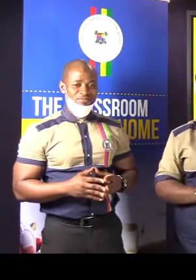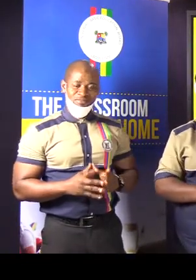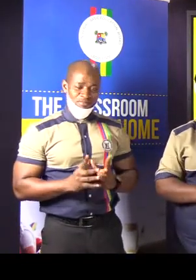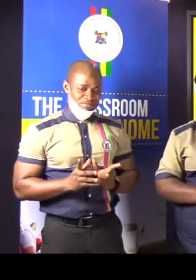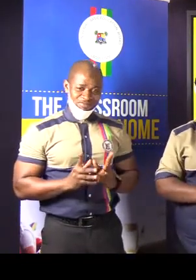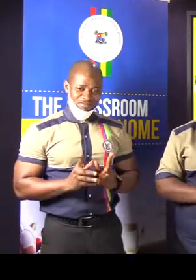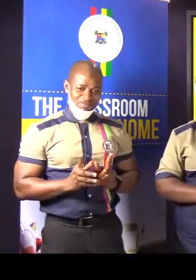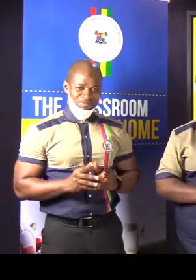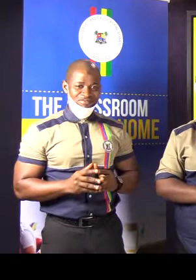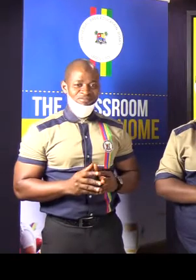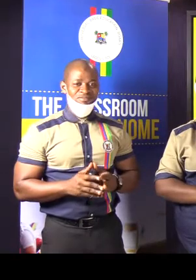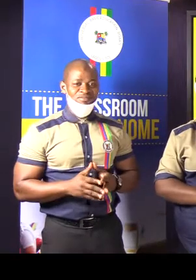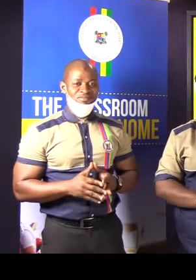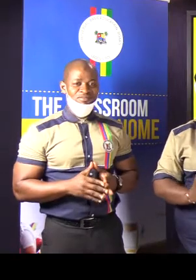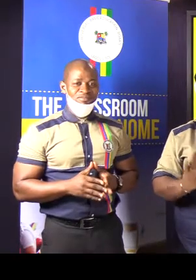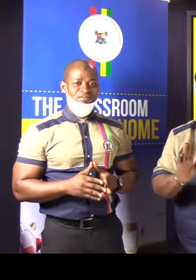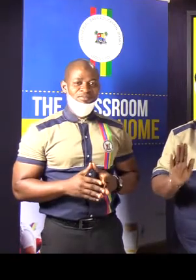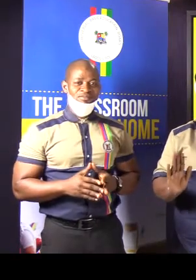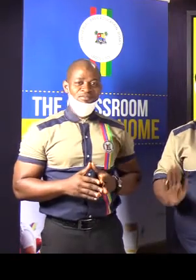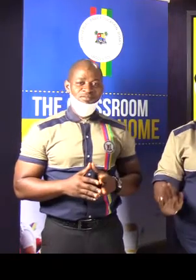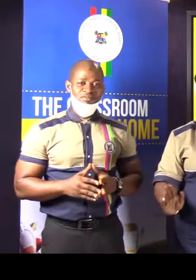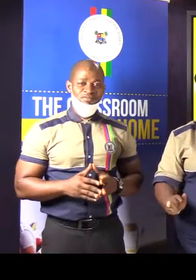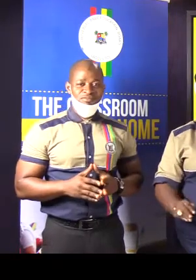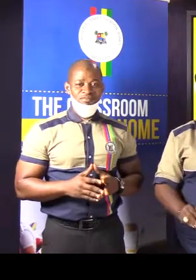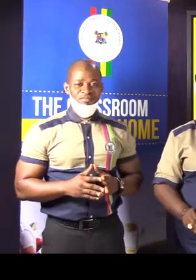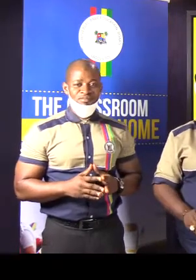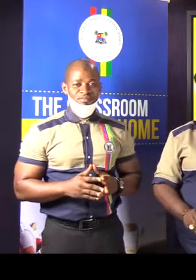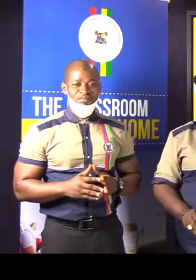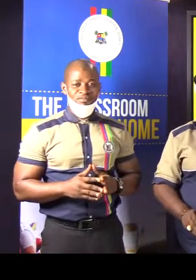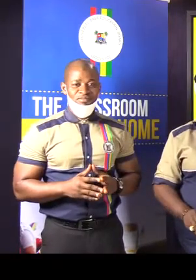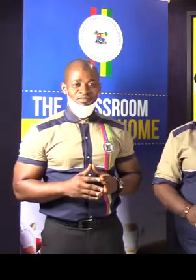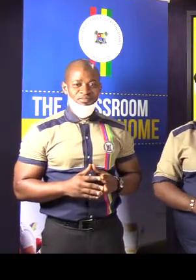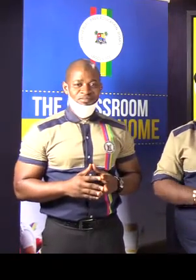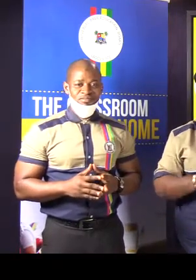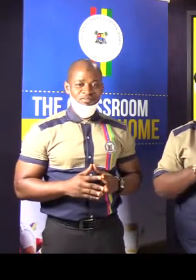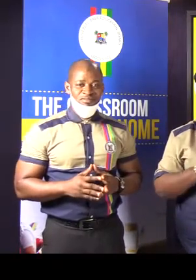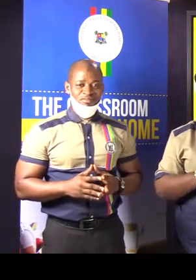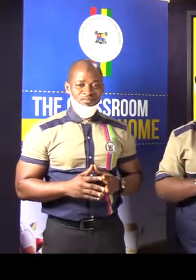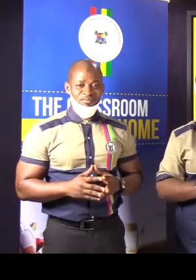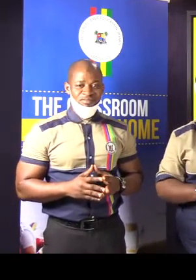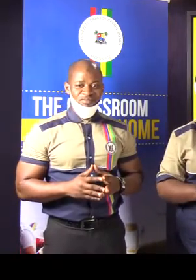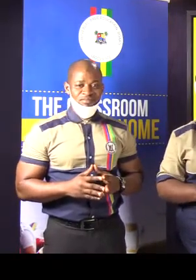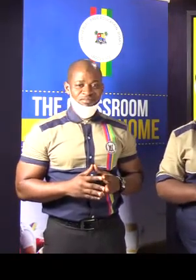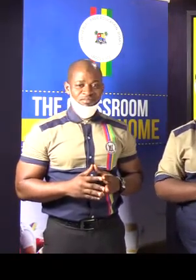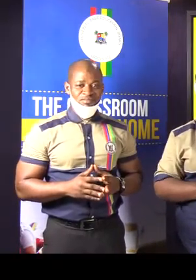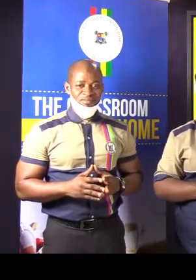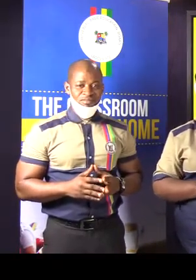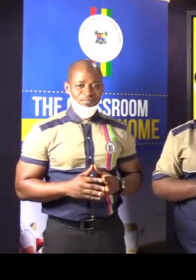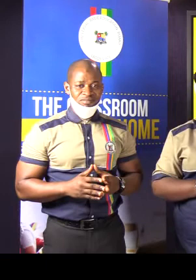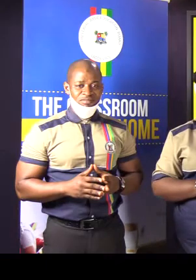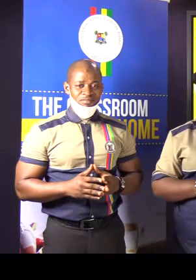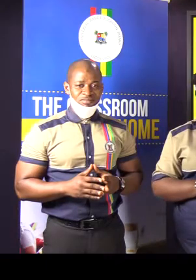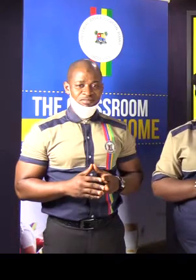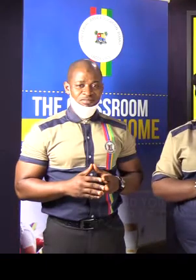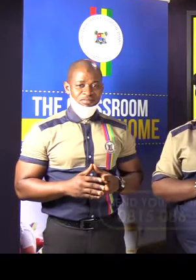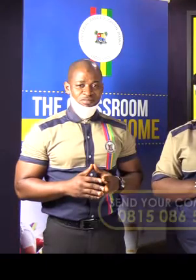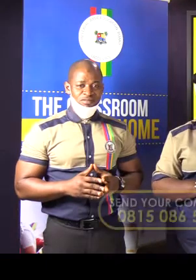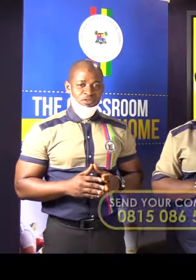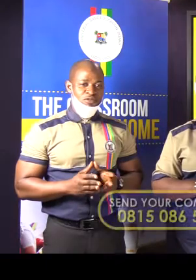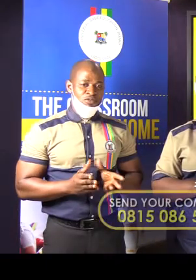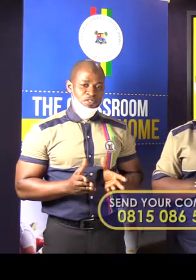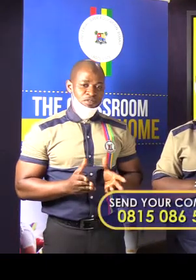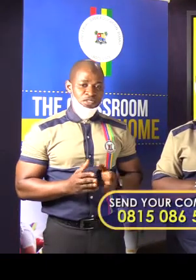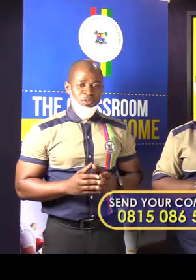not, you don't have a problem. Just send your questions, your comments, and your homework to